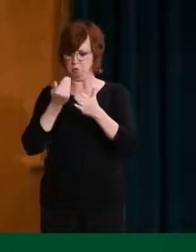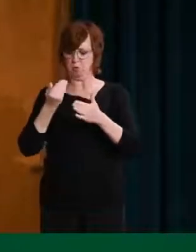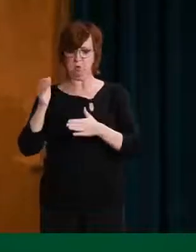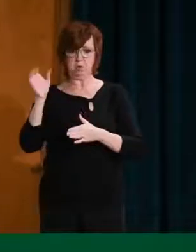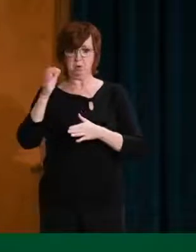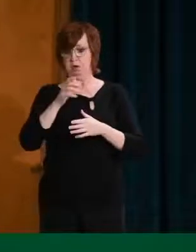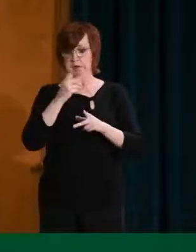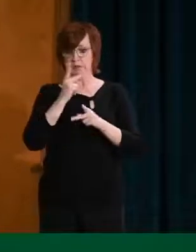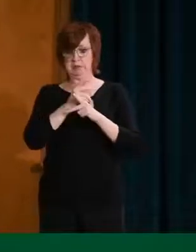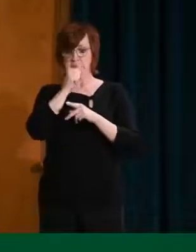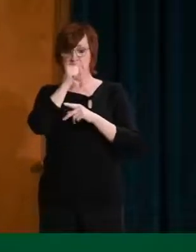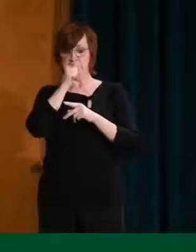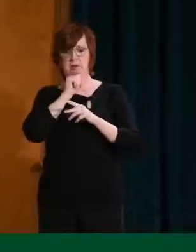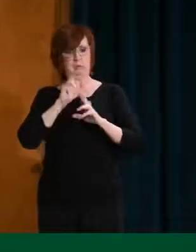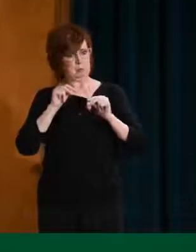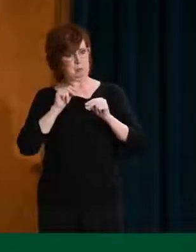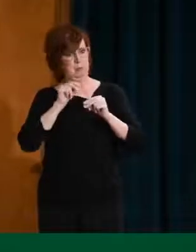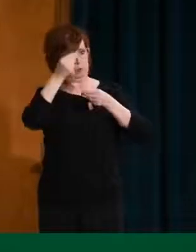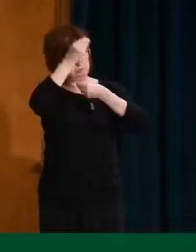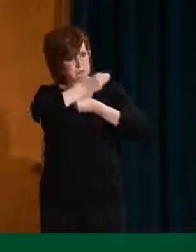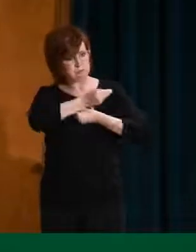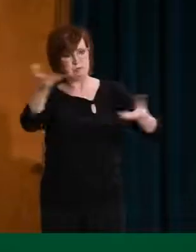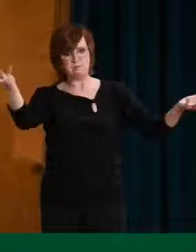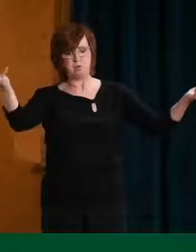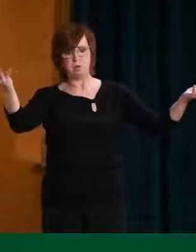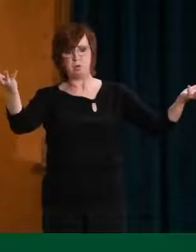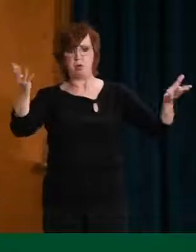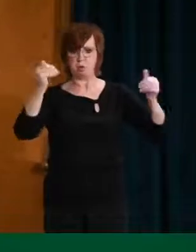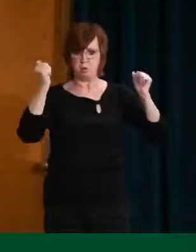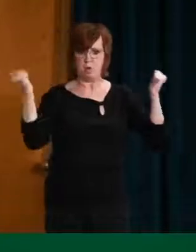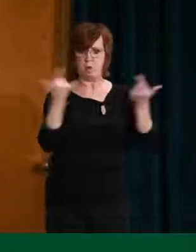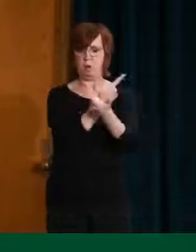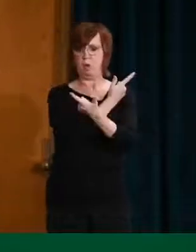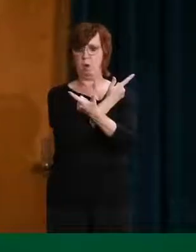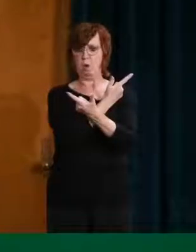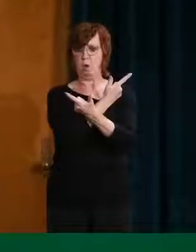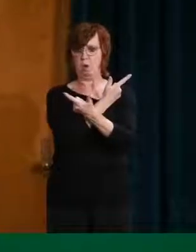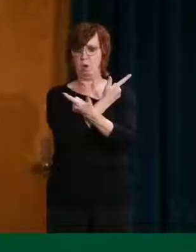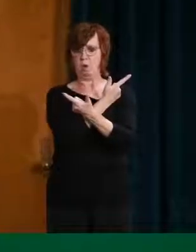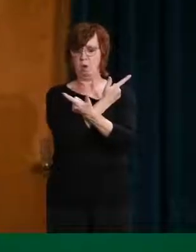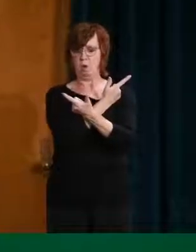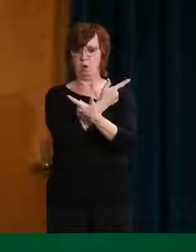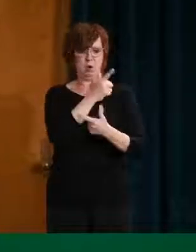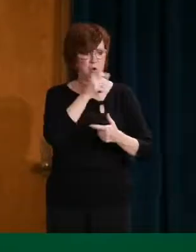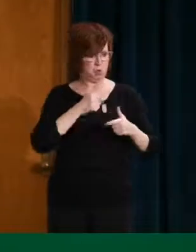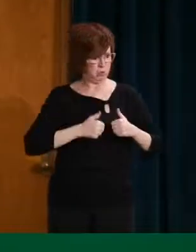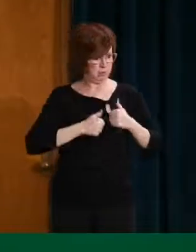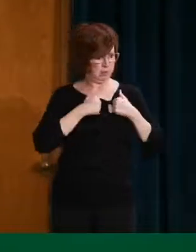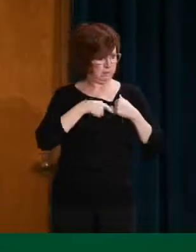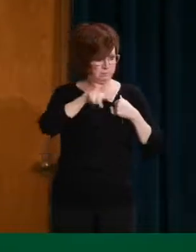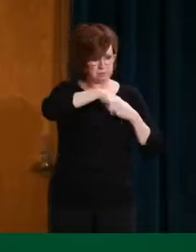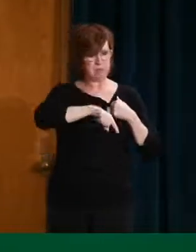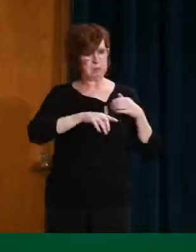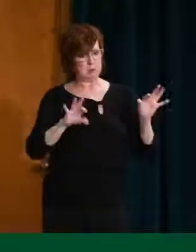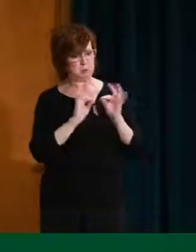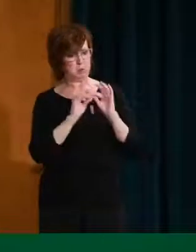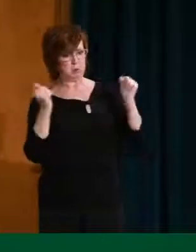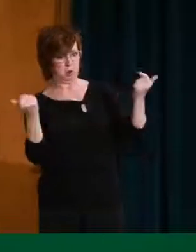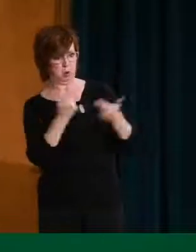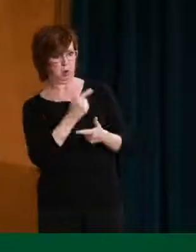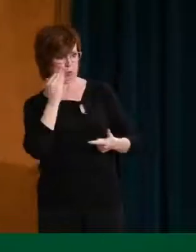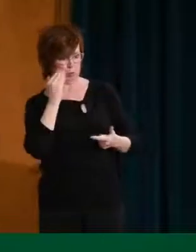to the people of Saskatchewan, the better informed that we will all be as our province works to reduce the spread